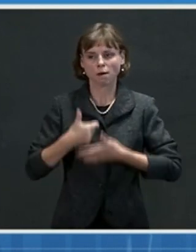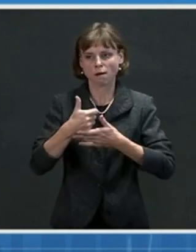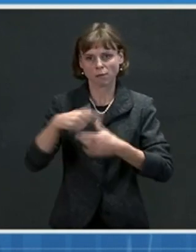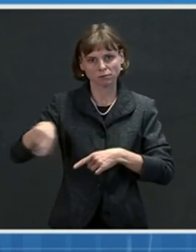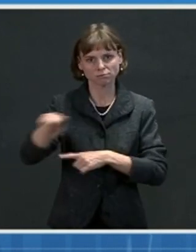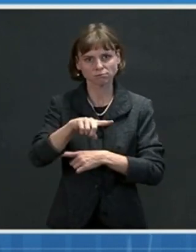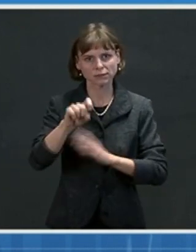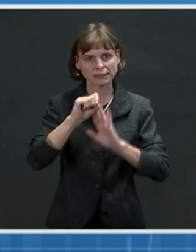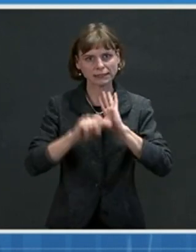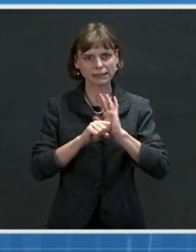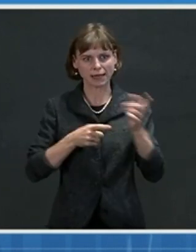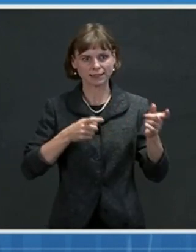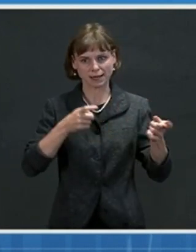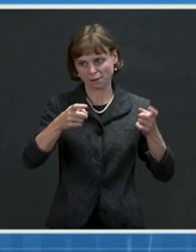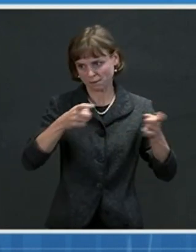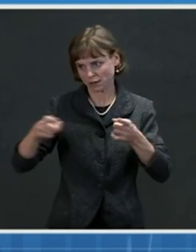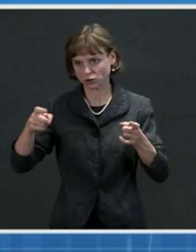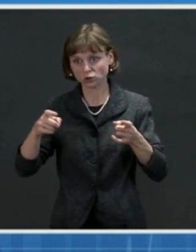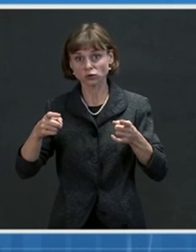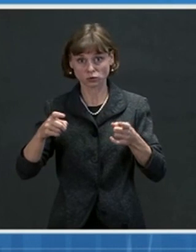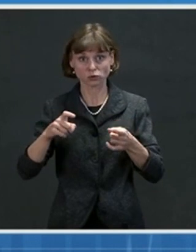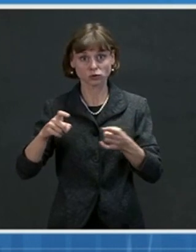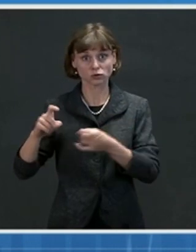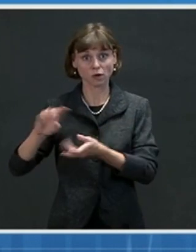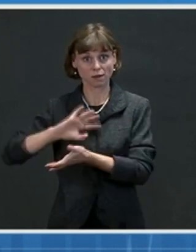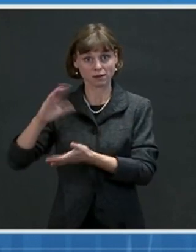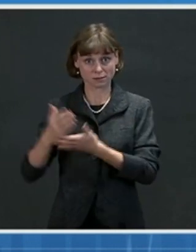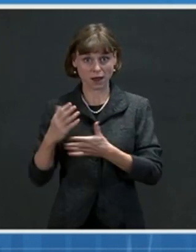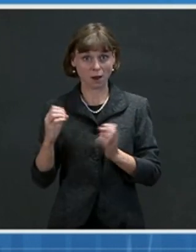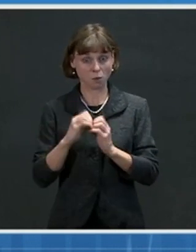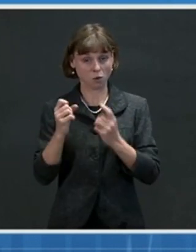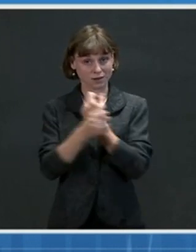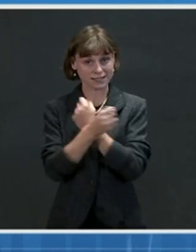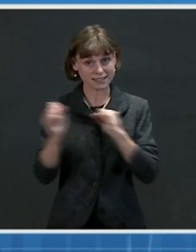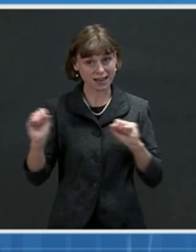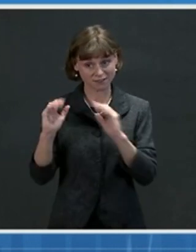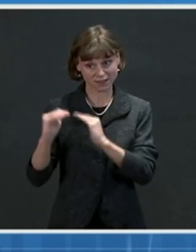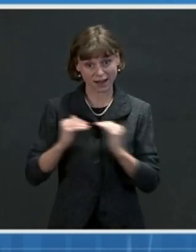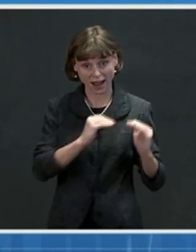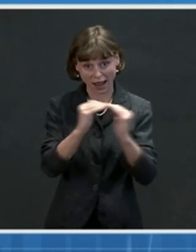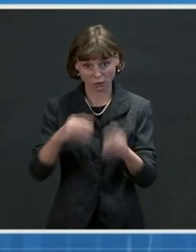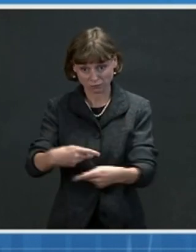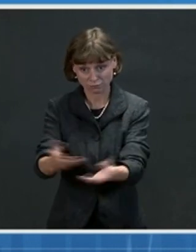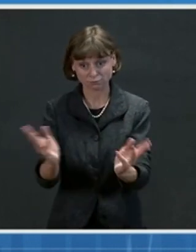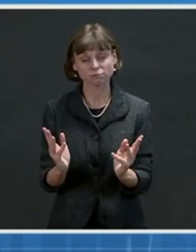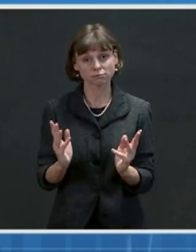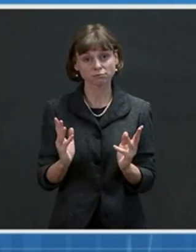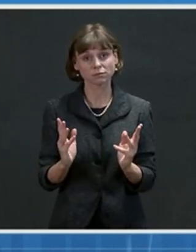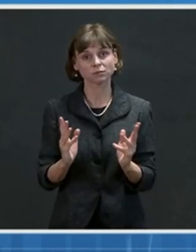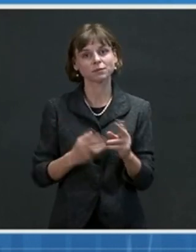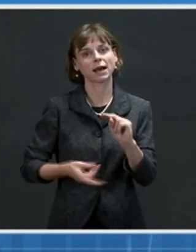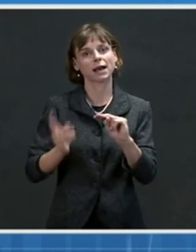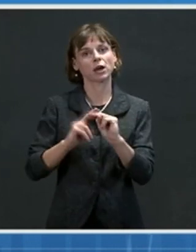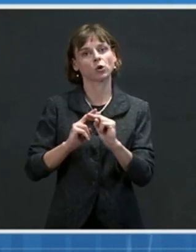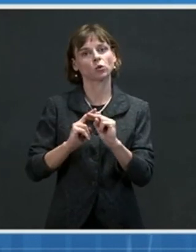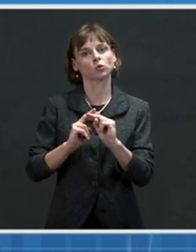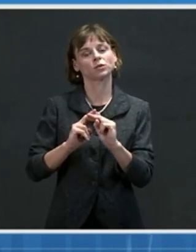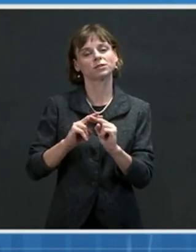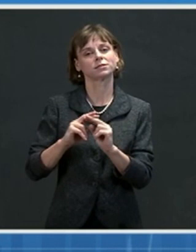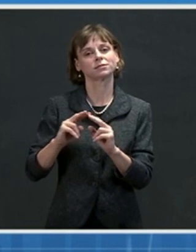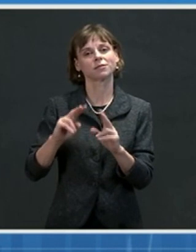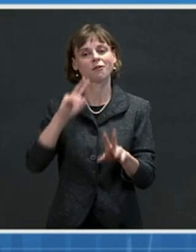and equitably by providing them with visibility into the supply they will receive over the coming 3 weeks.